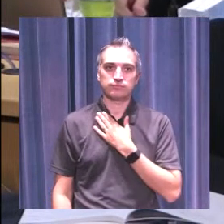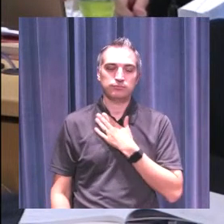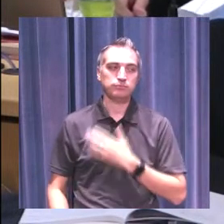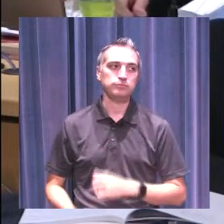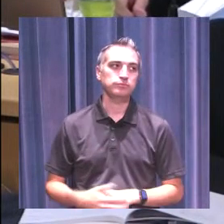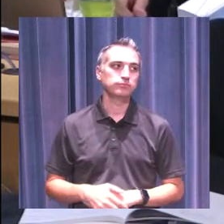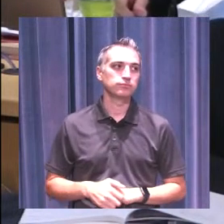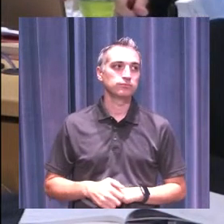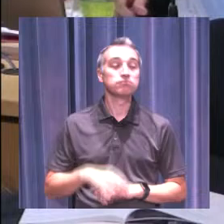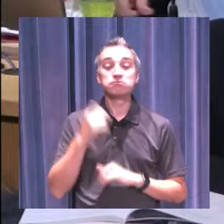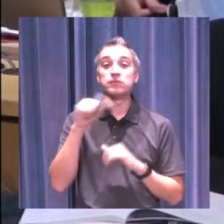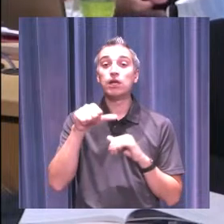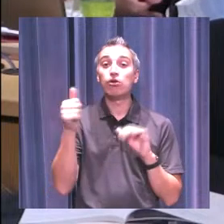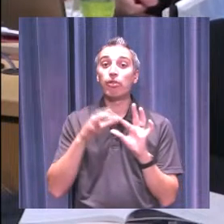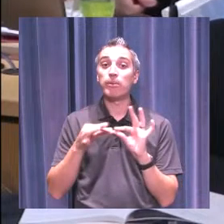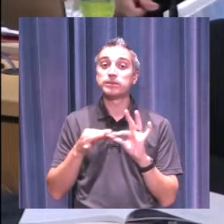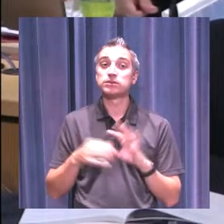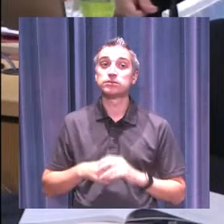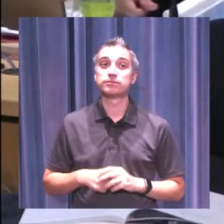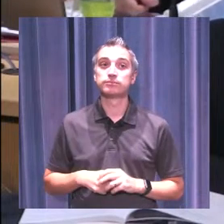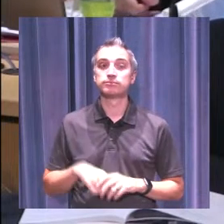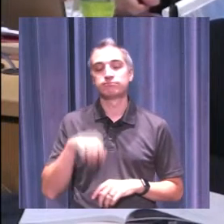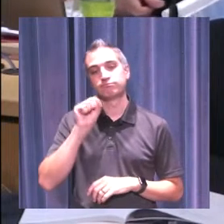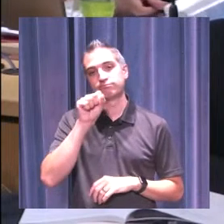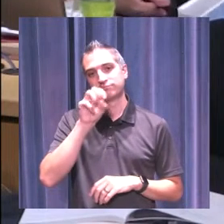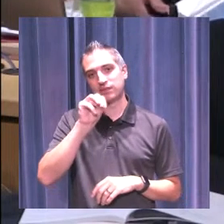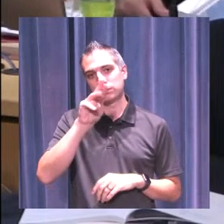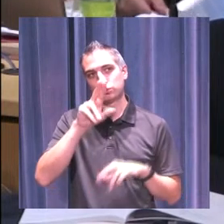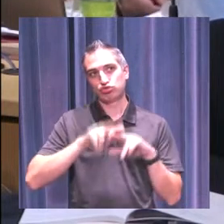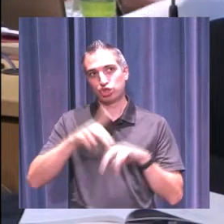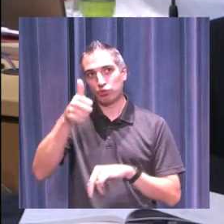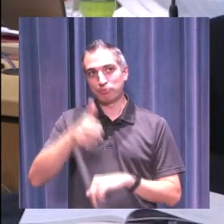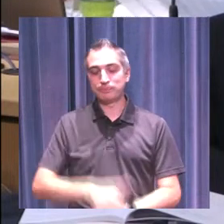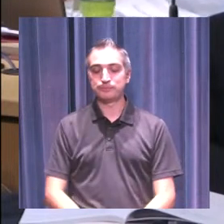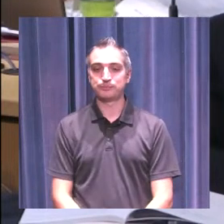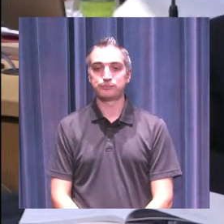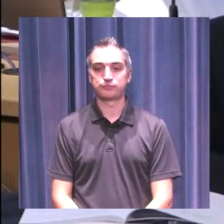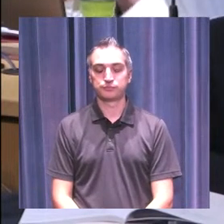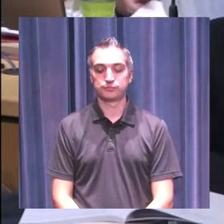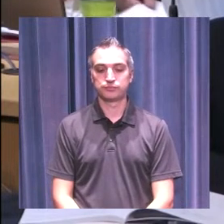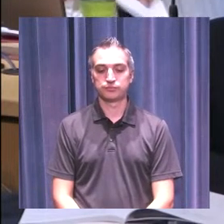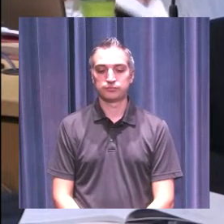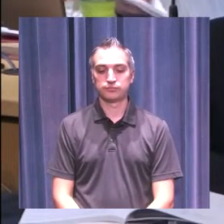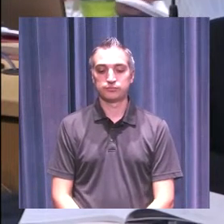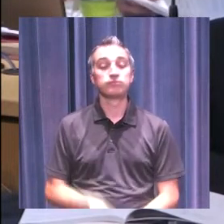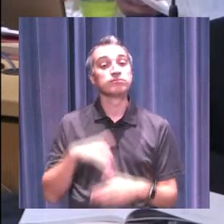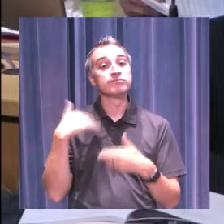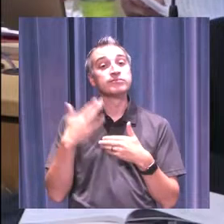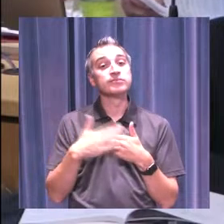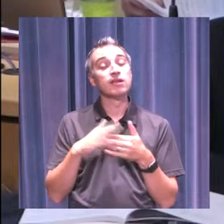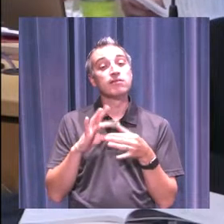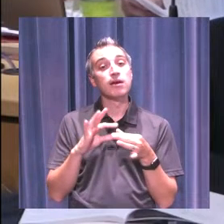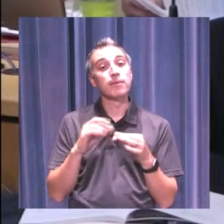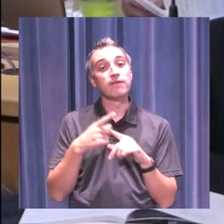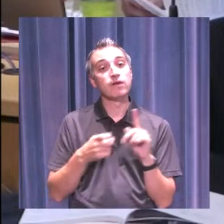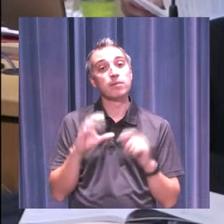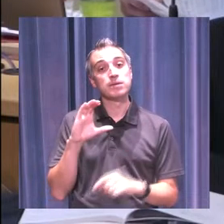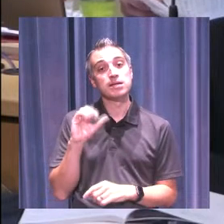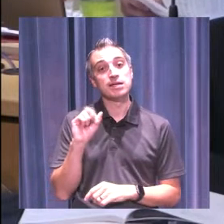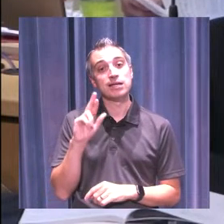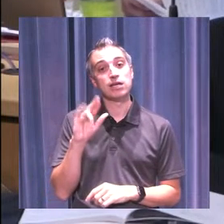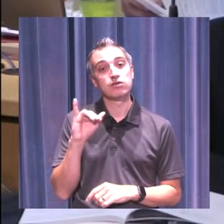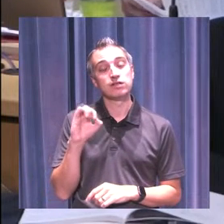Are there any other comments? Yes, Mr. Chair. The next comment has been submitted by Carrie